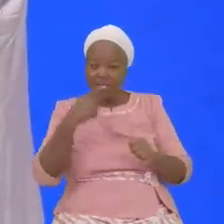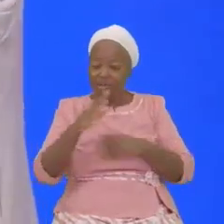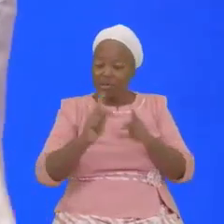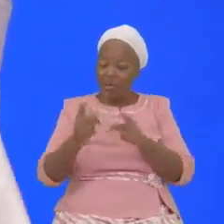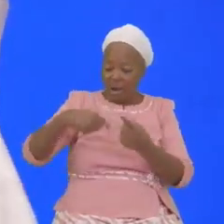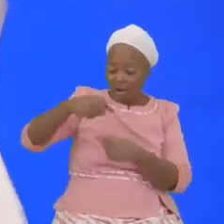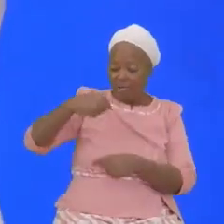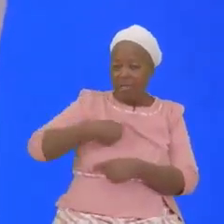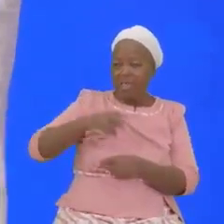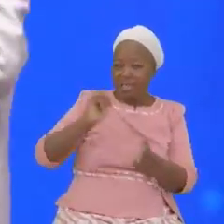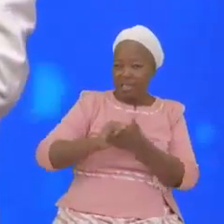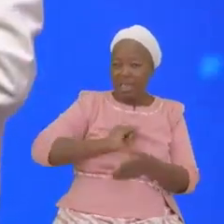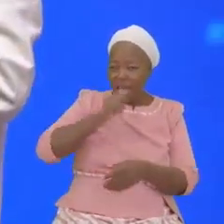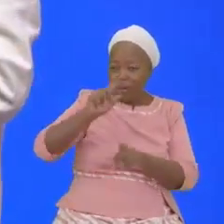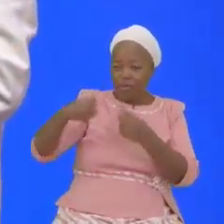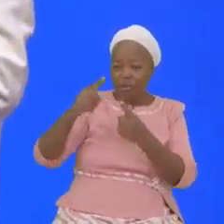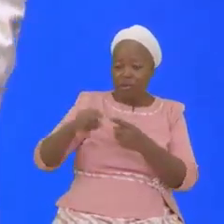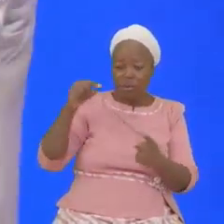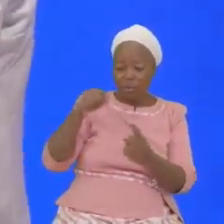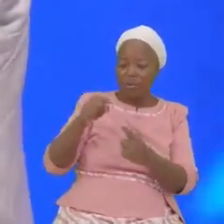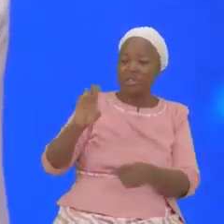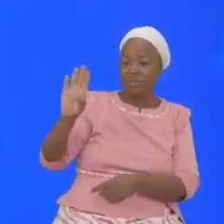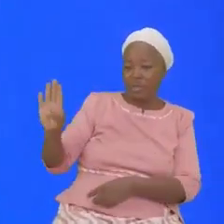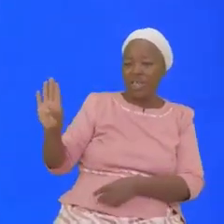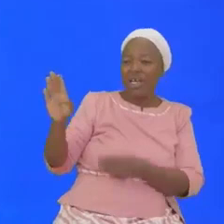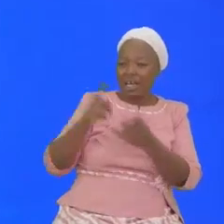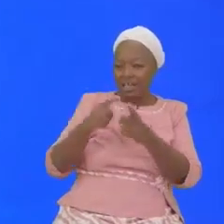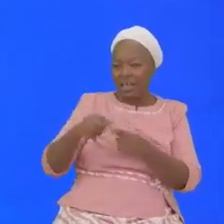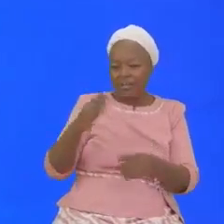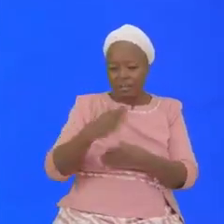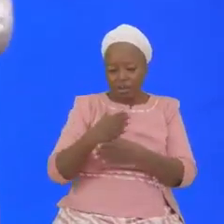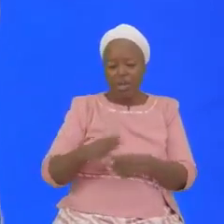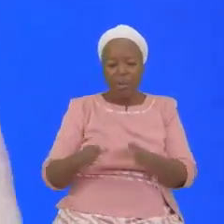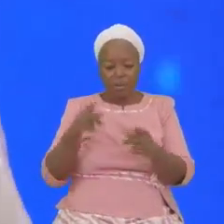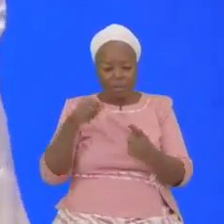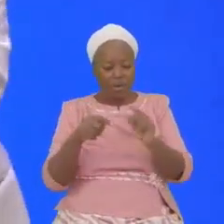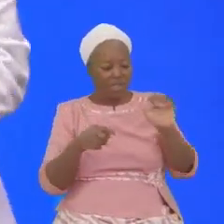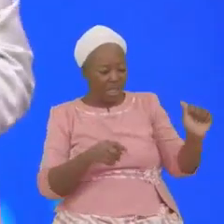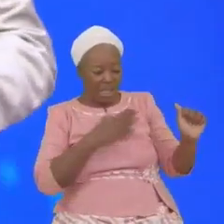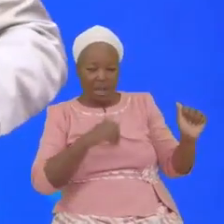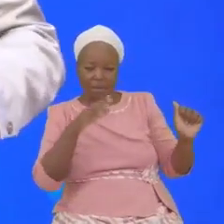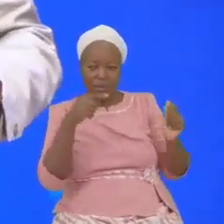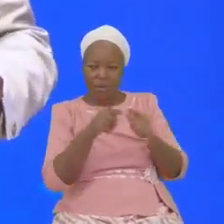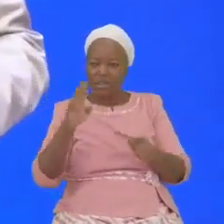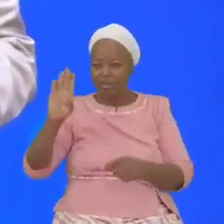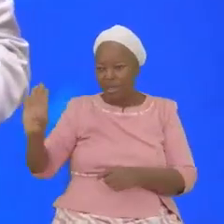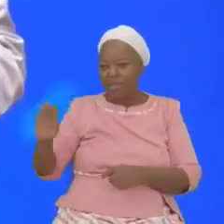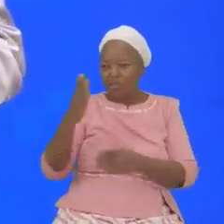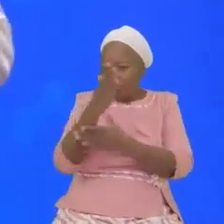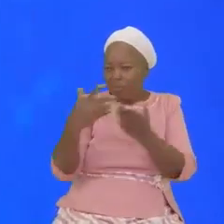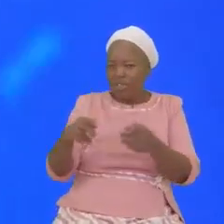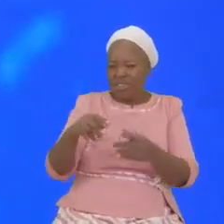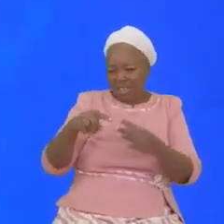around me, I am going to point B. And between point A and point B, some things begin